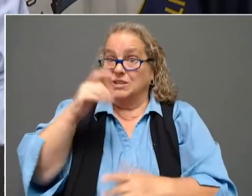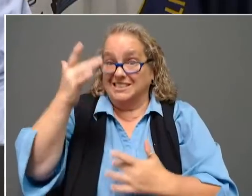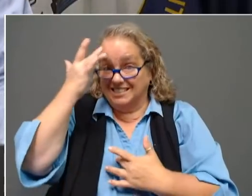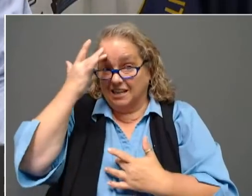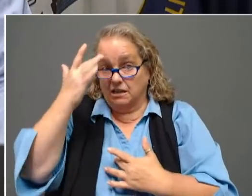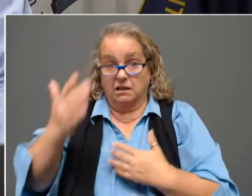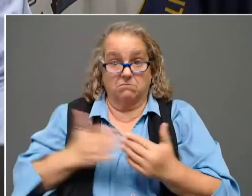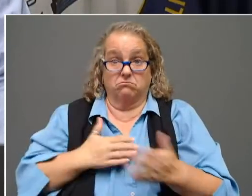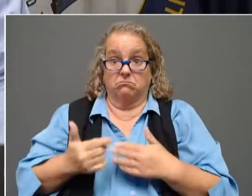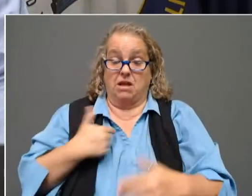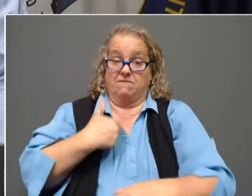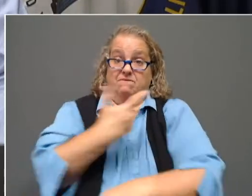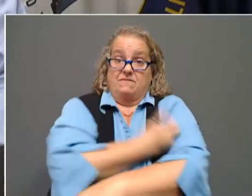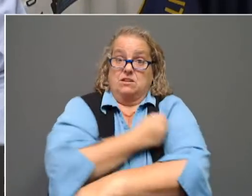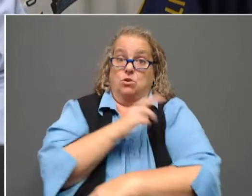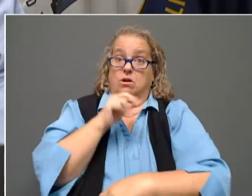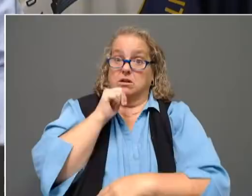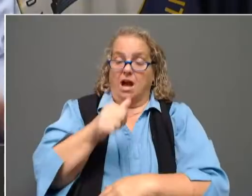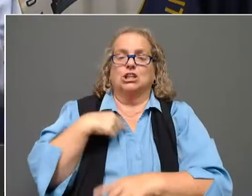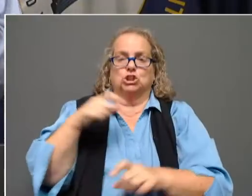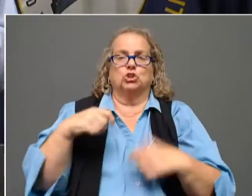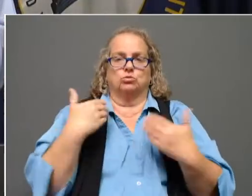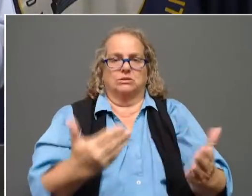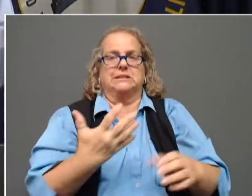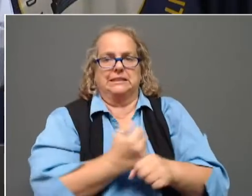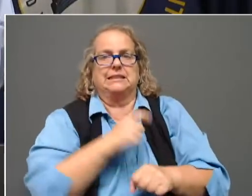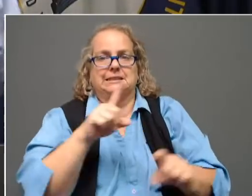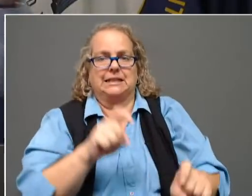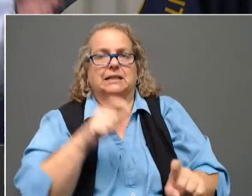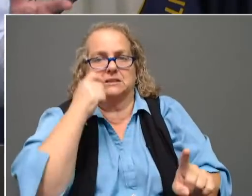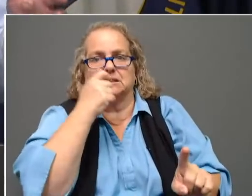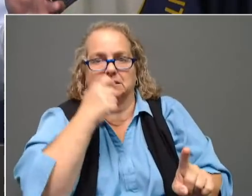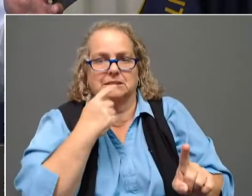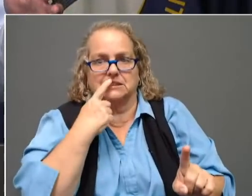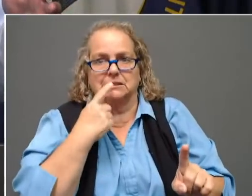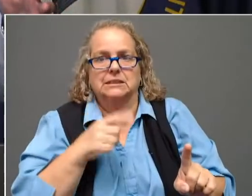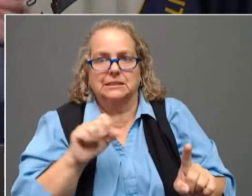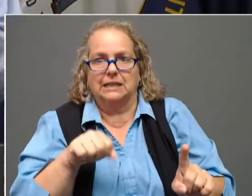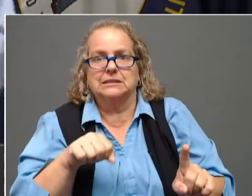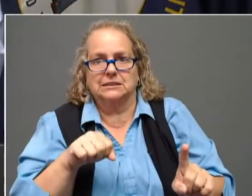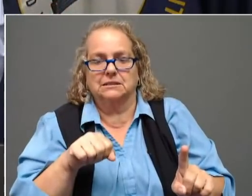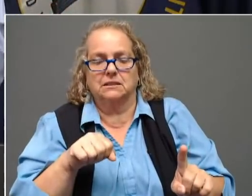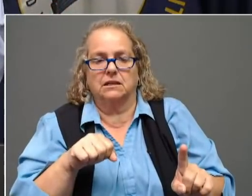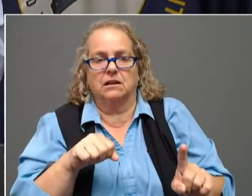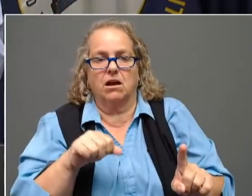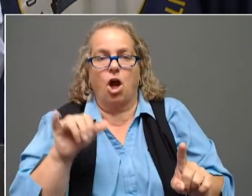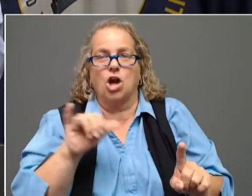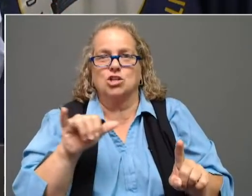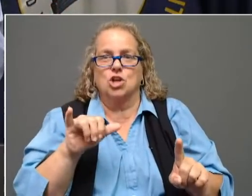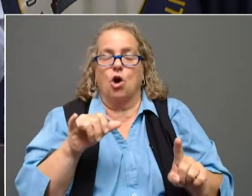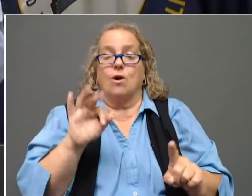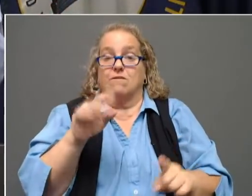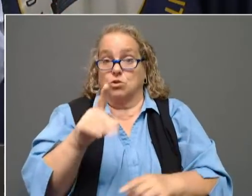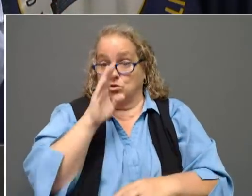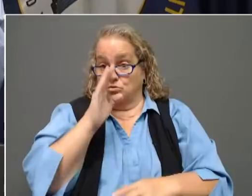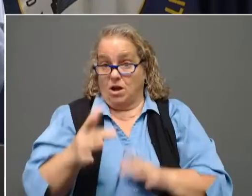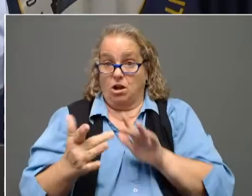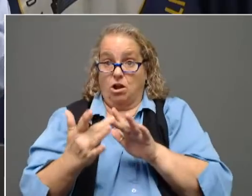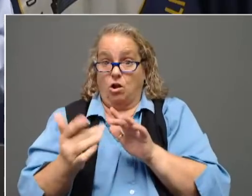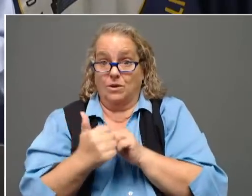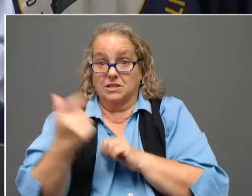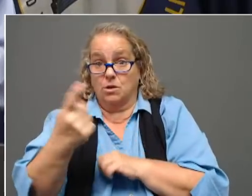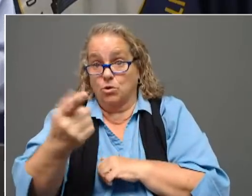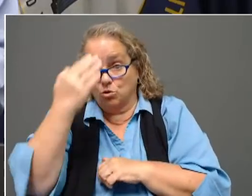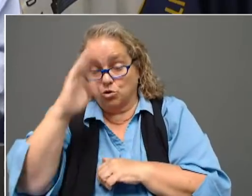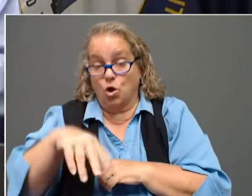not, you should get a test. Remember, it's also the degrees of separation. If you come in direct contact with someone that you know is tested